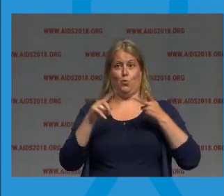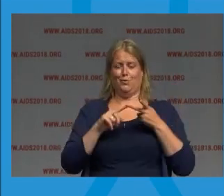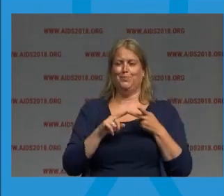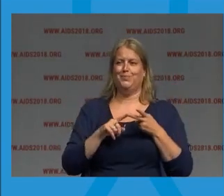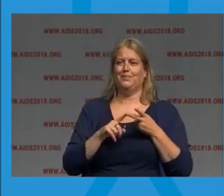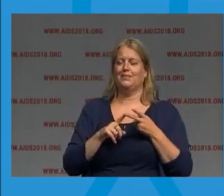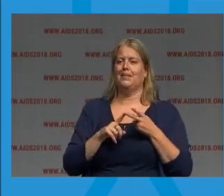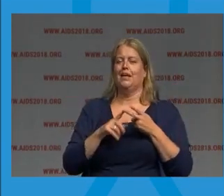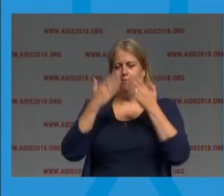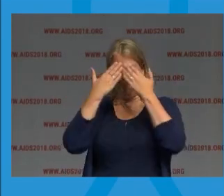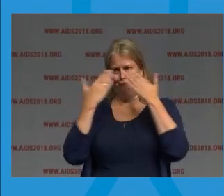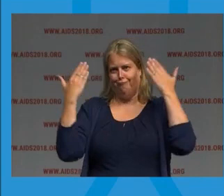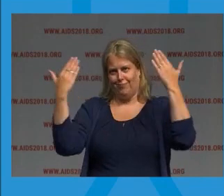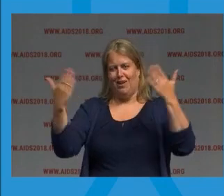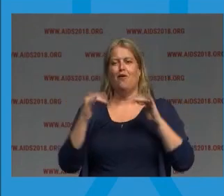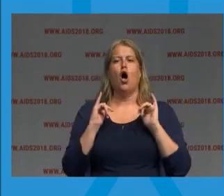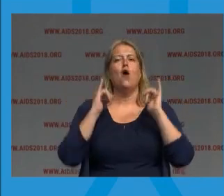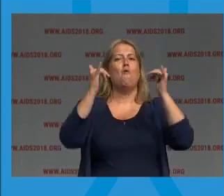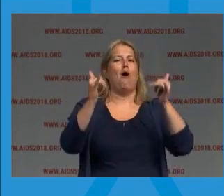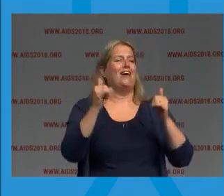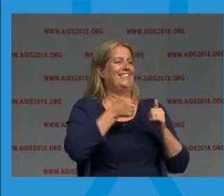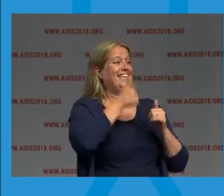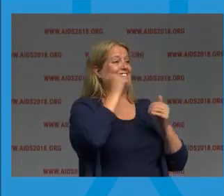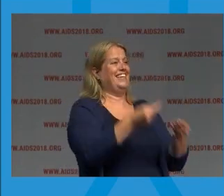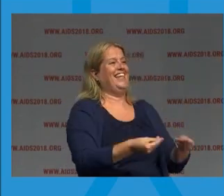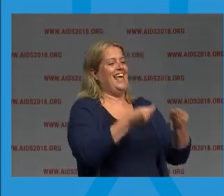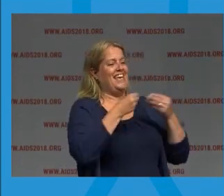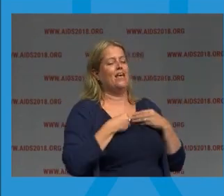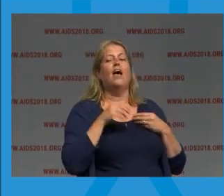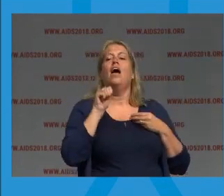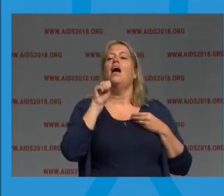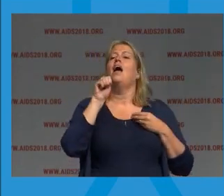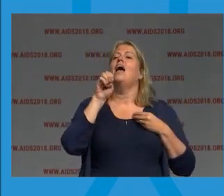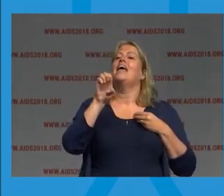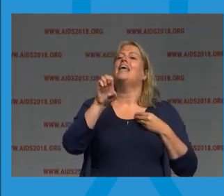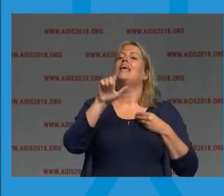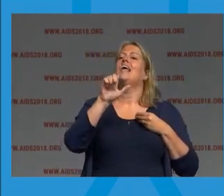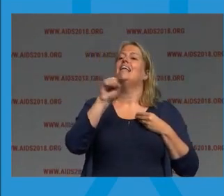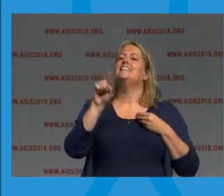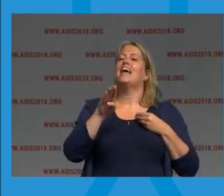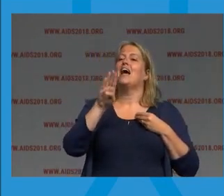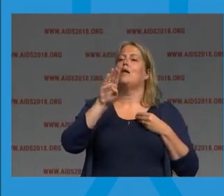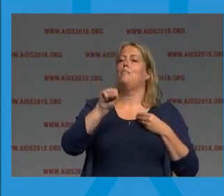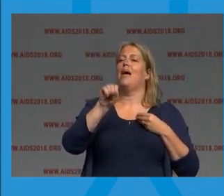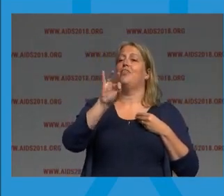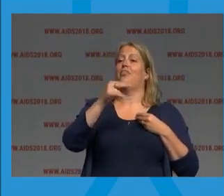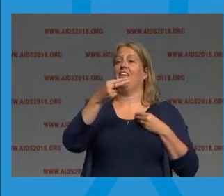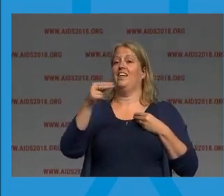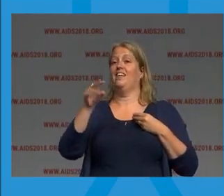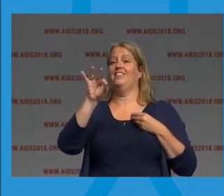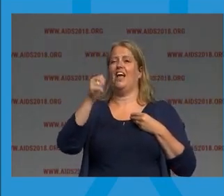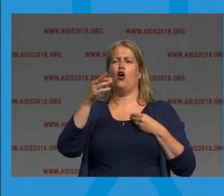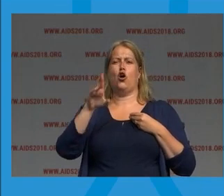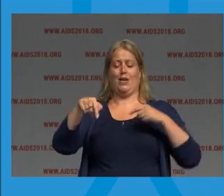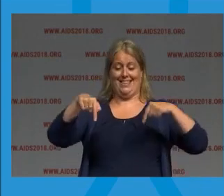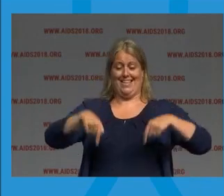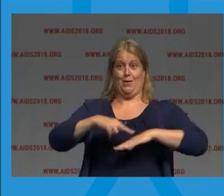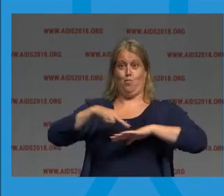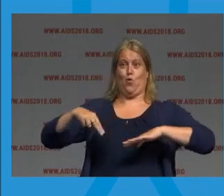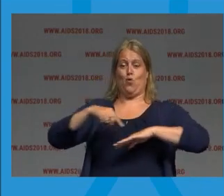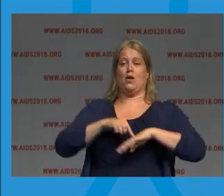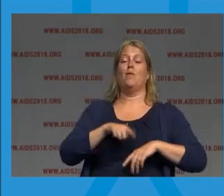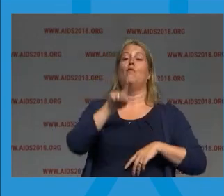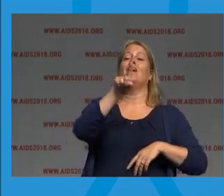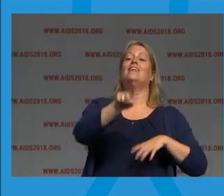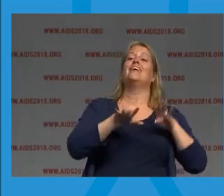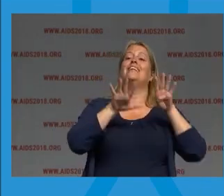and in honor of the award I got yesterday, as Elizabeth Taylor said from this podium in 1992, we are here to